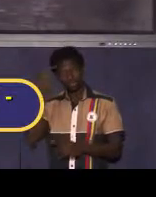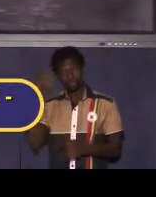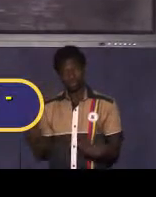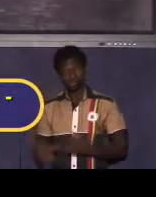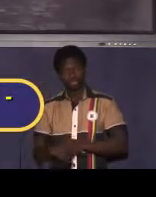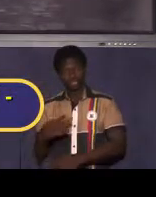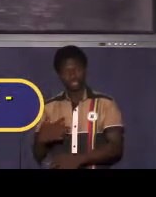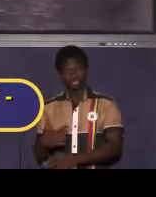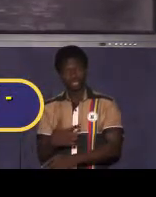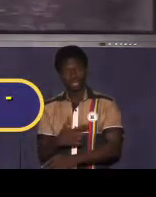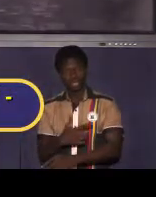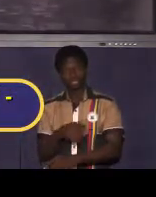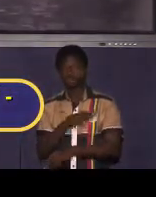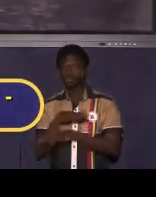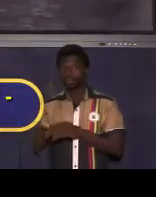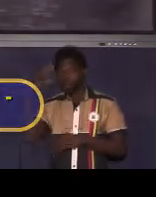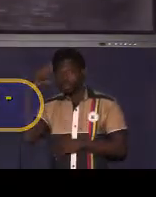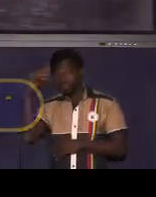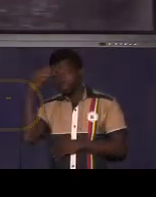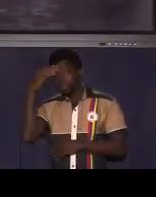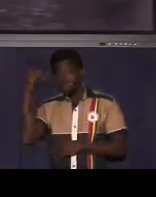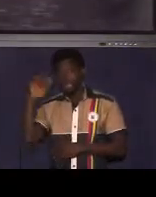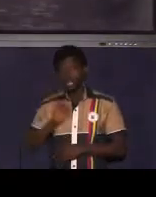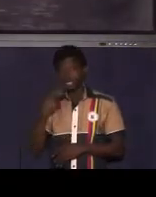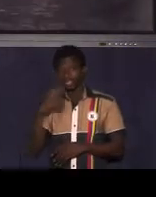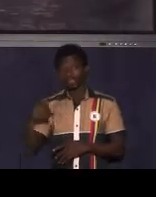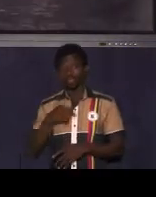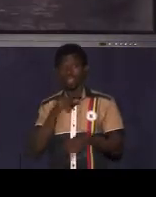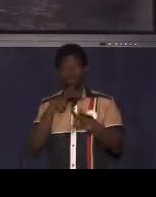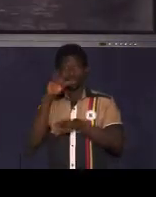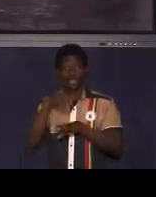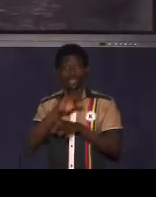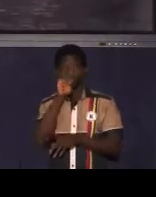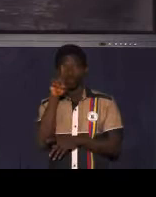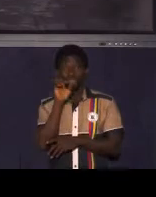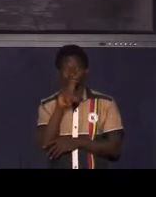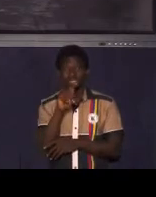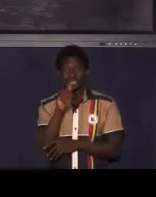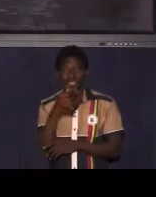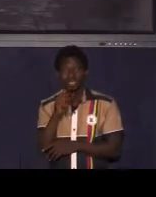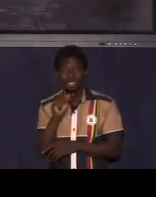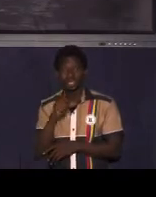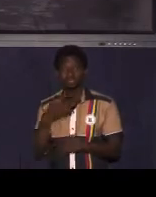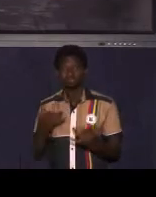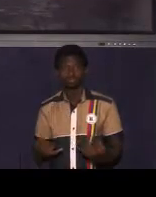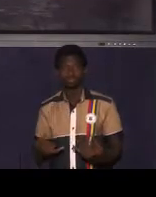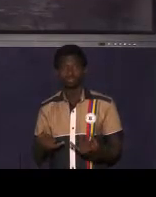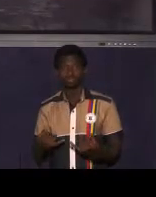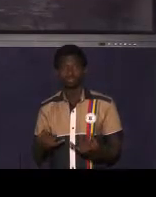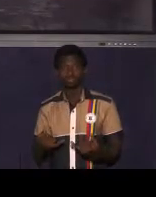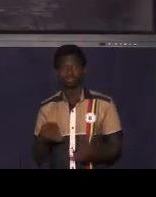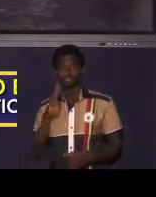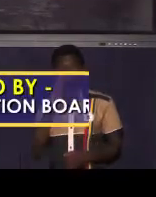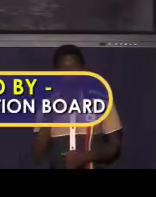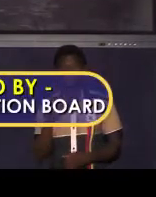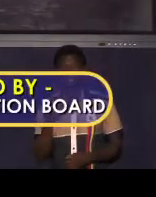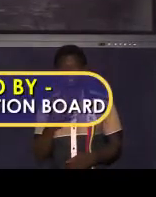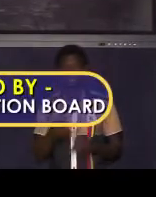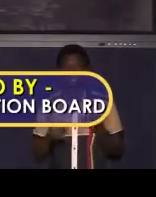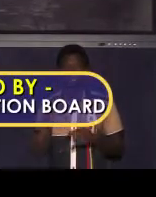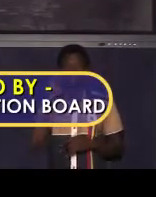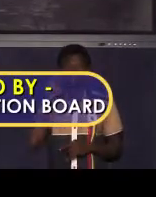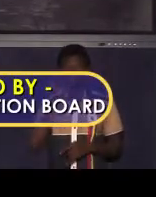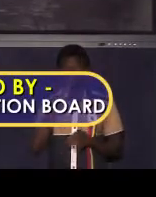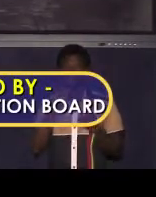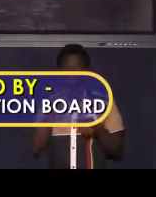learning objective for today's lesson. Don't forget I said we're looking at question tags today. By the end of today's lesson,